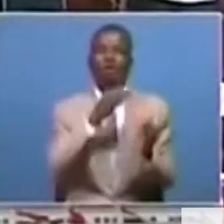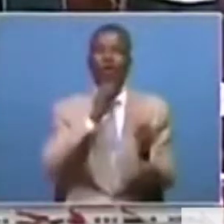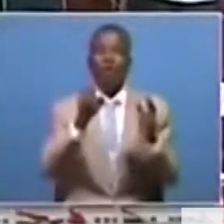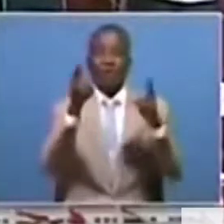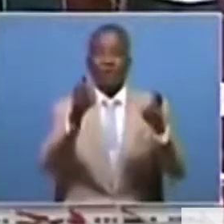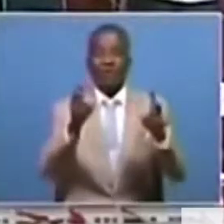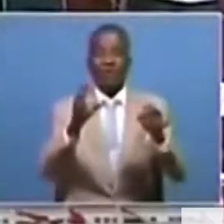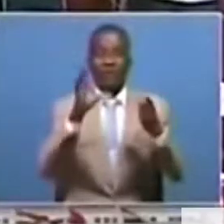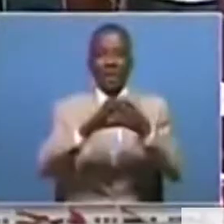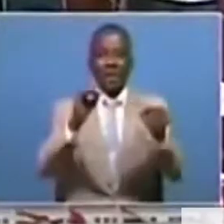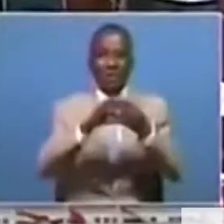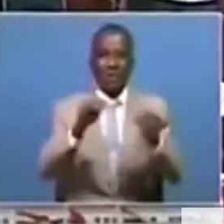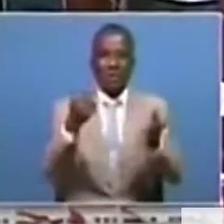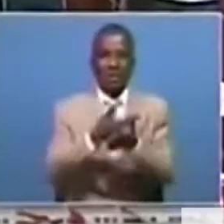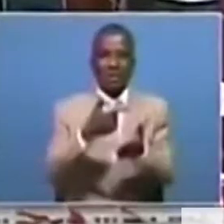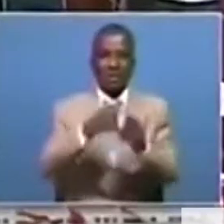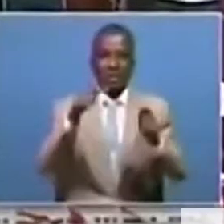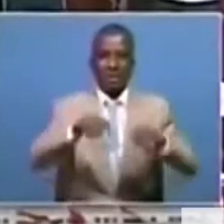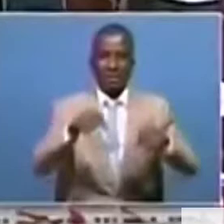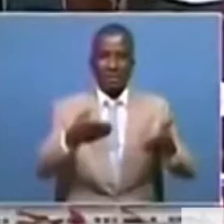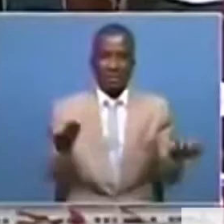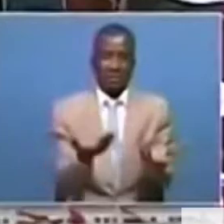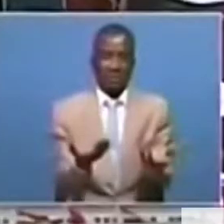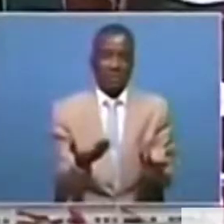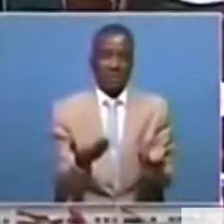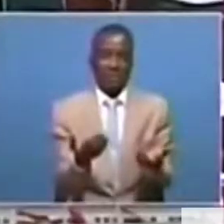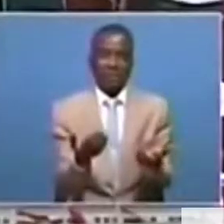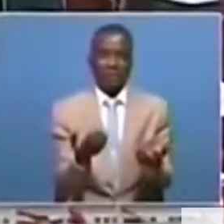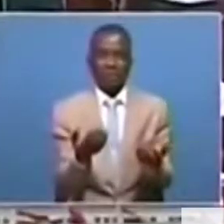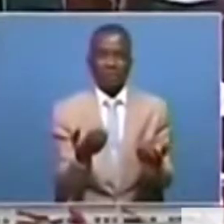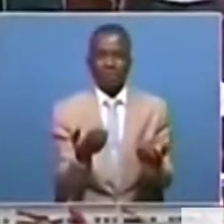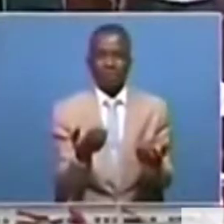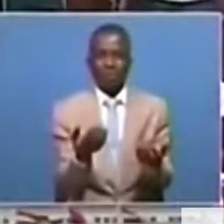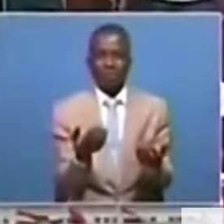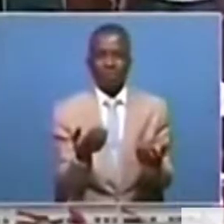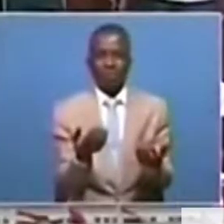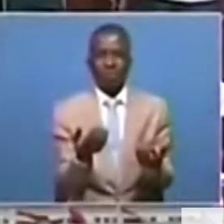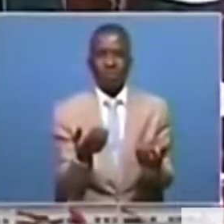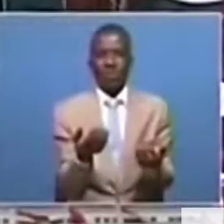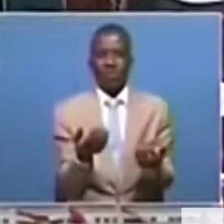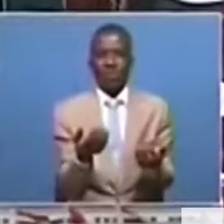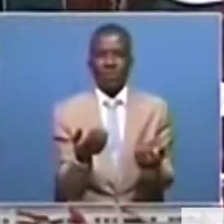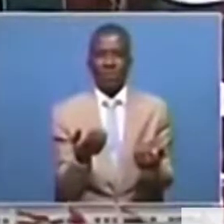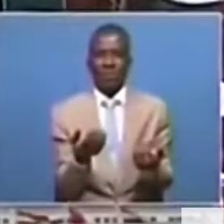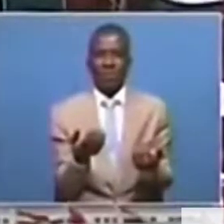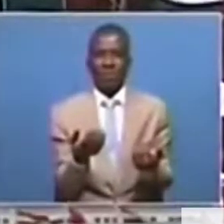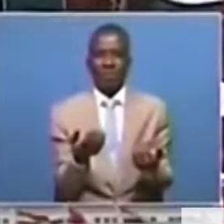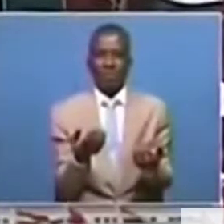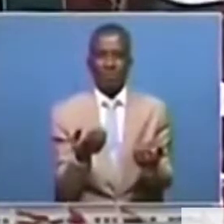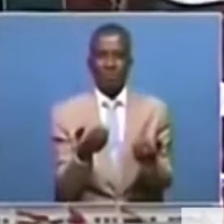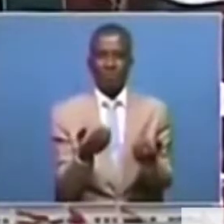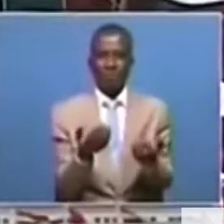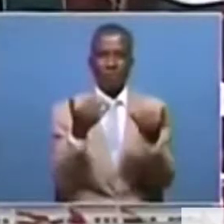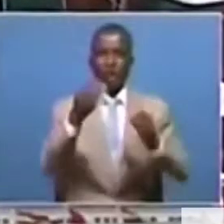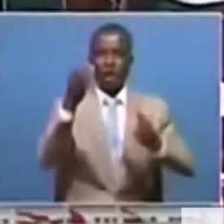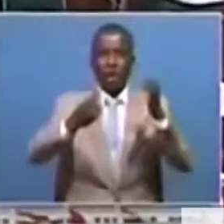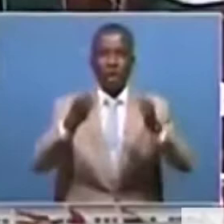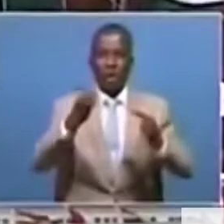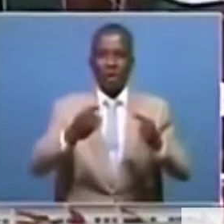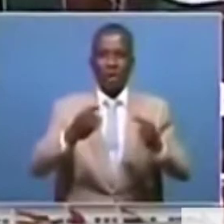Supreme Court of Ghana Law Report 996 at page 998, which was cited by counsel for the second respondent, this